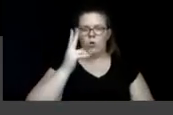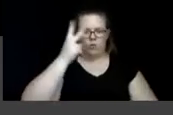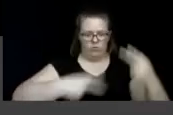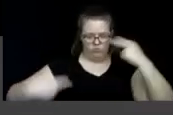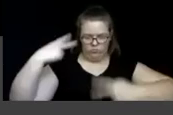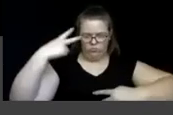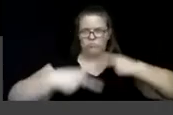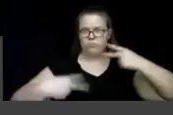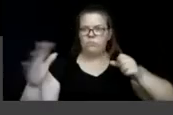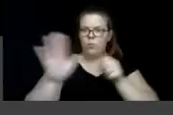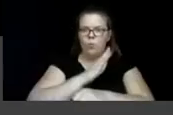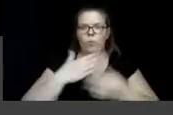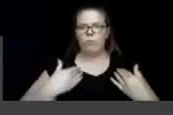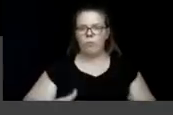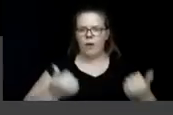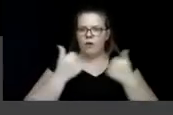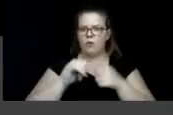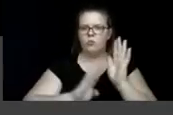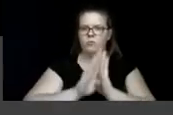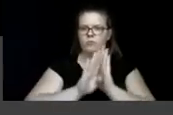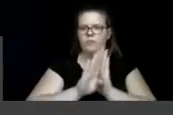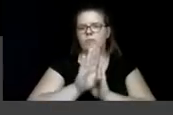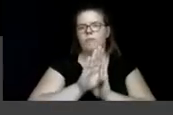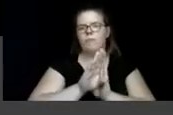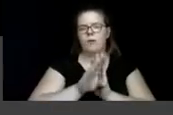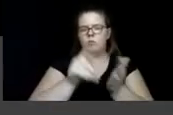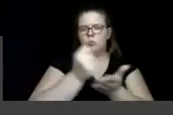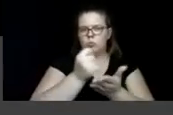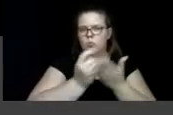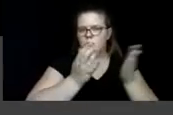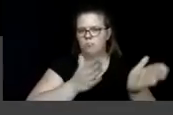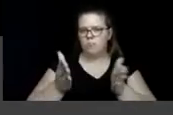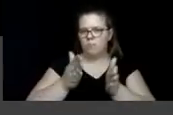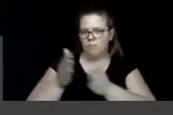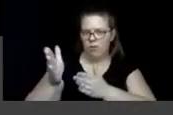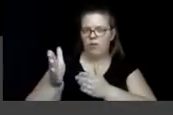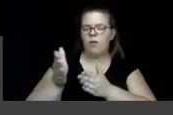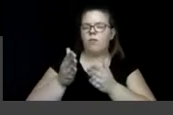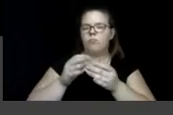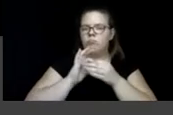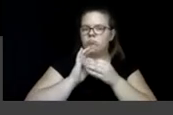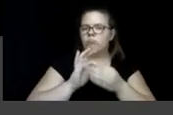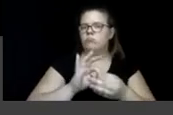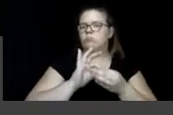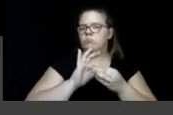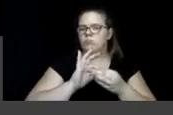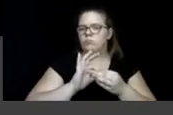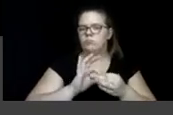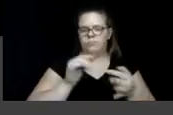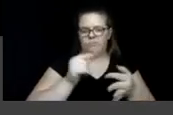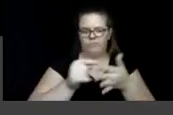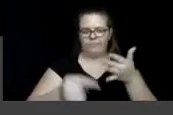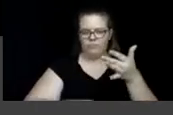they try to develop a treatment plan on those issues that are brought